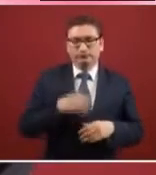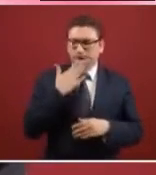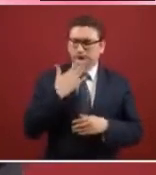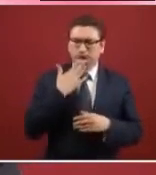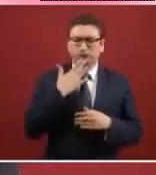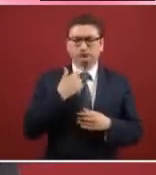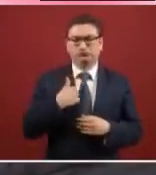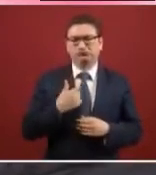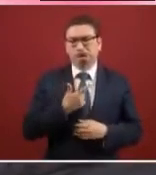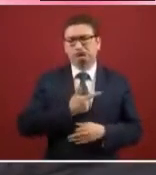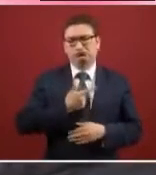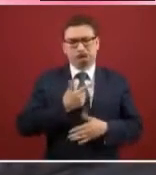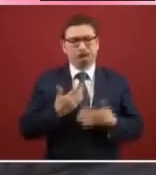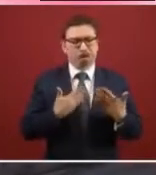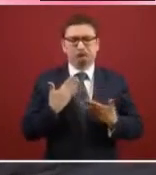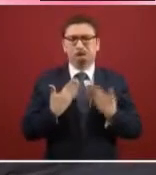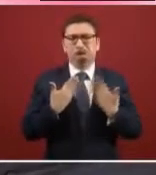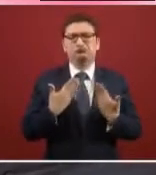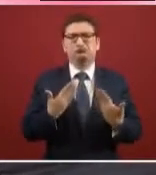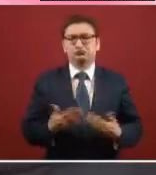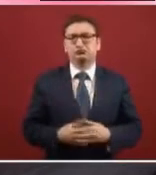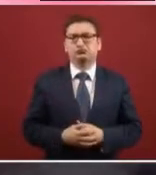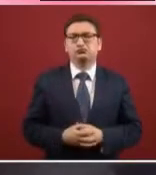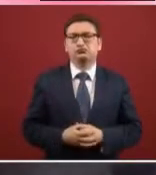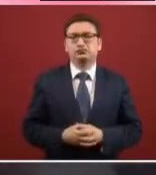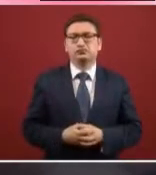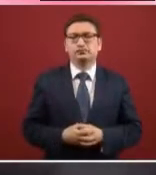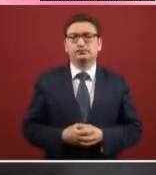celebrate que